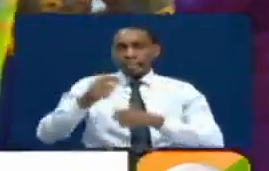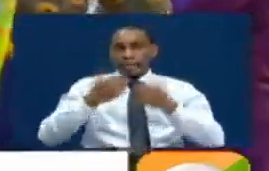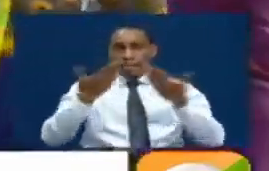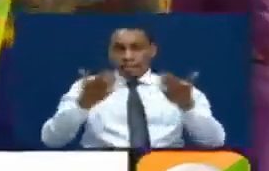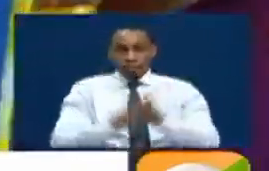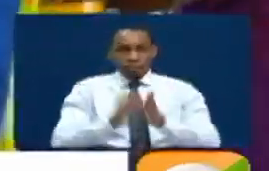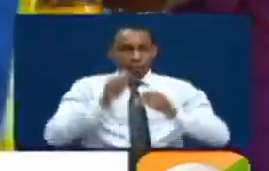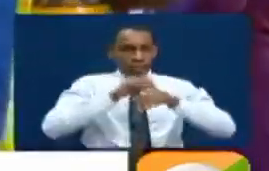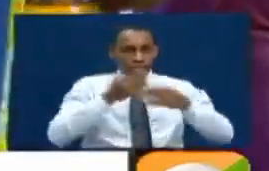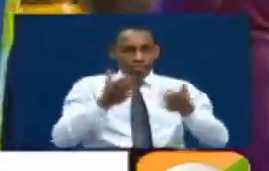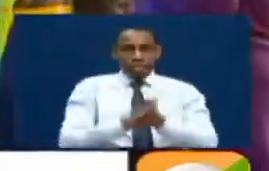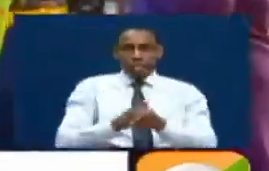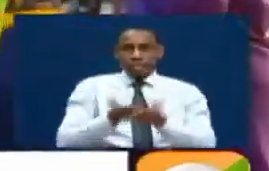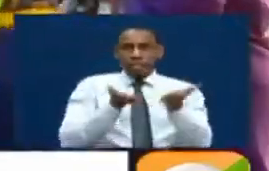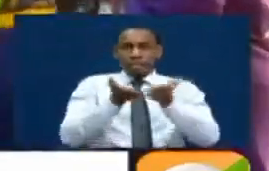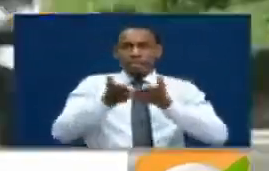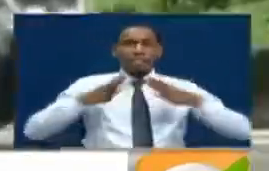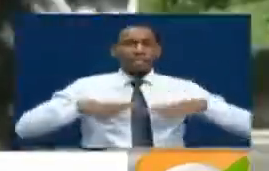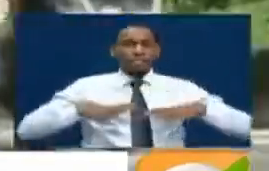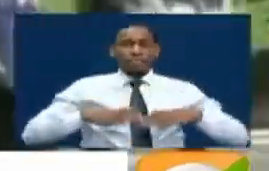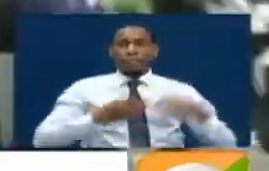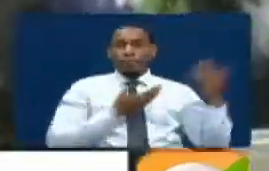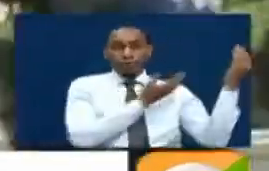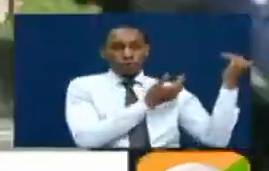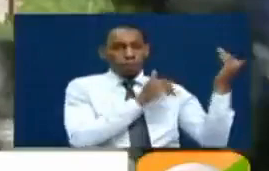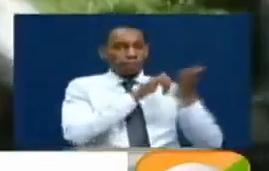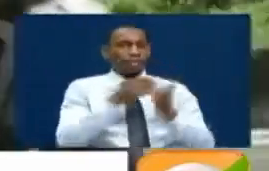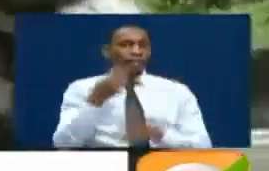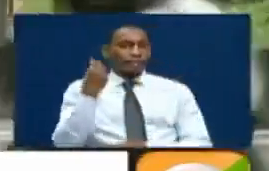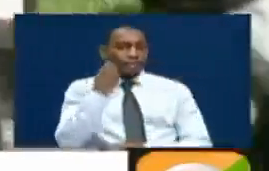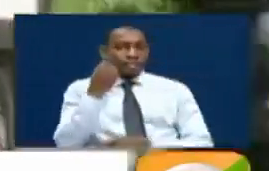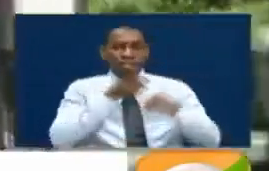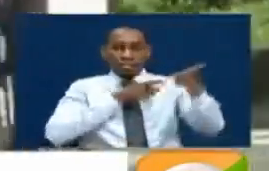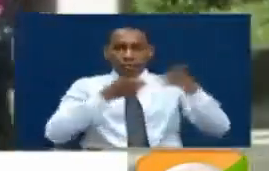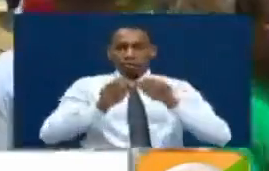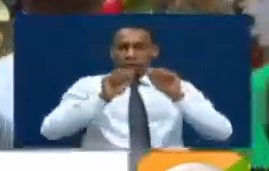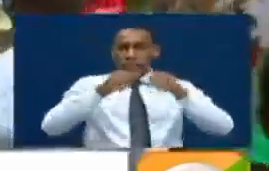At the moment, the small-scale traders are hoping that the coronavirus be contained